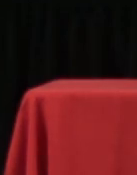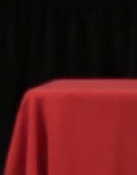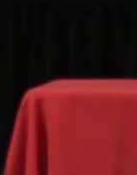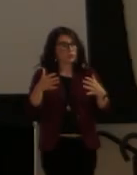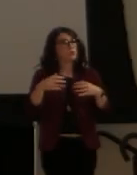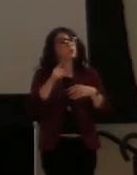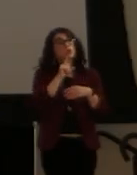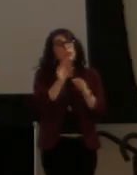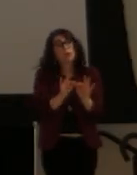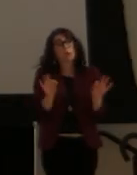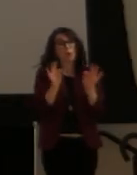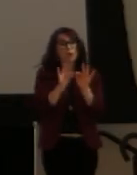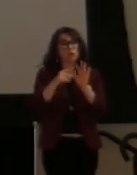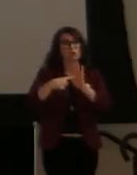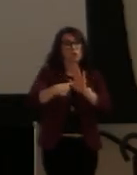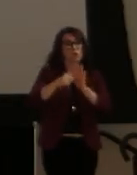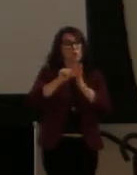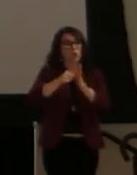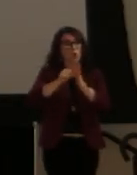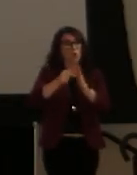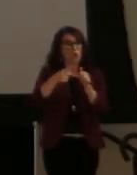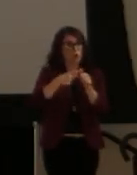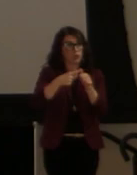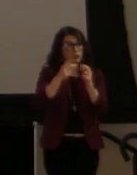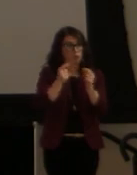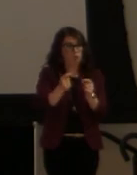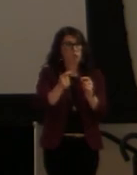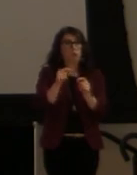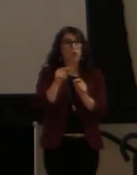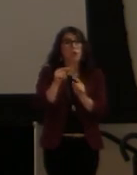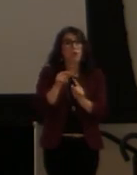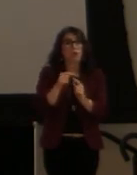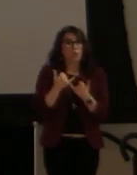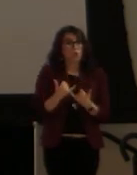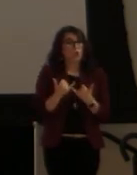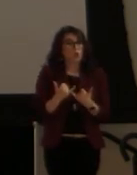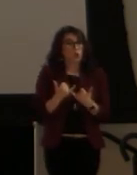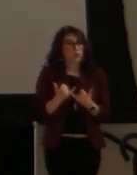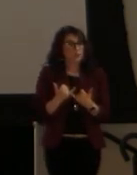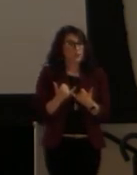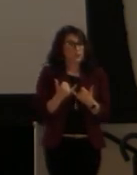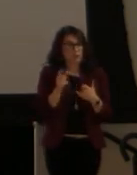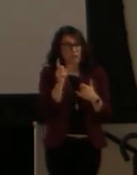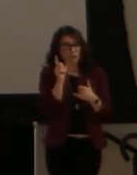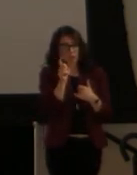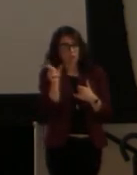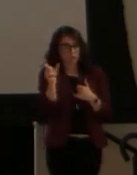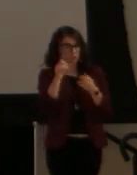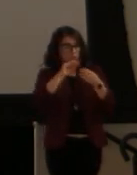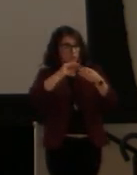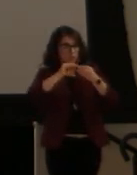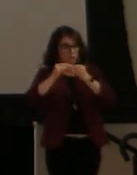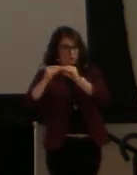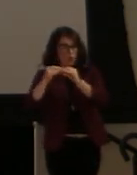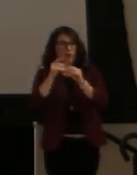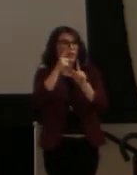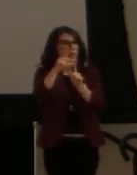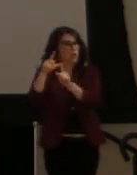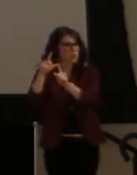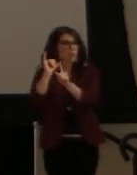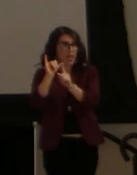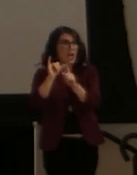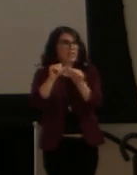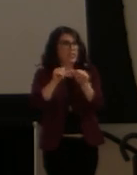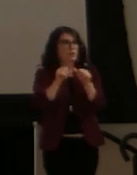noting really quickly that the current alphabet soup of the LGBT moniker keeps getting bigger and bigger. So